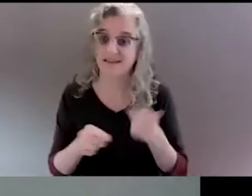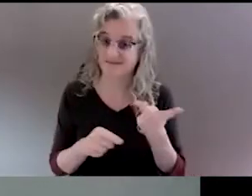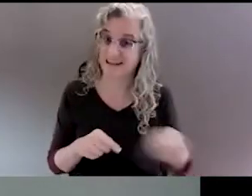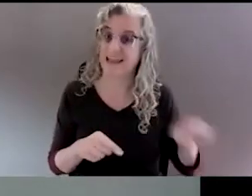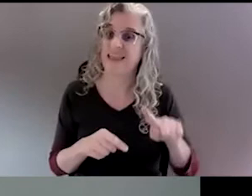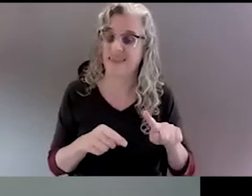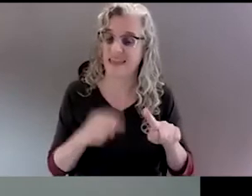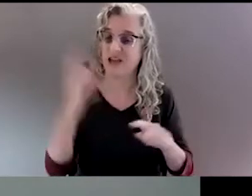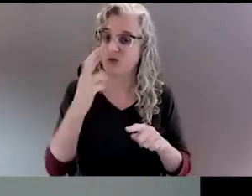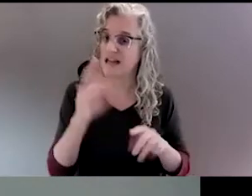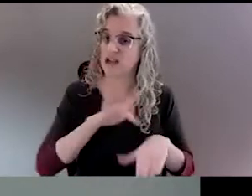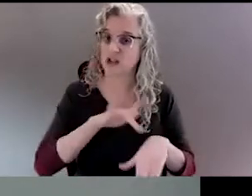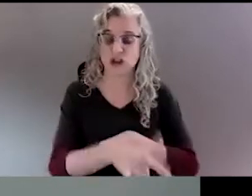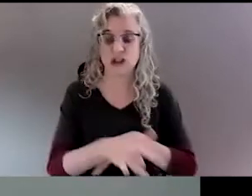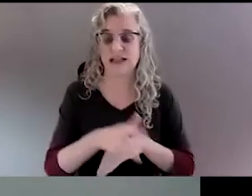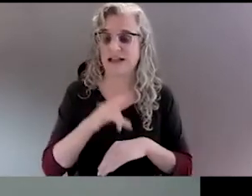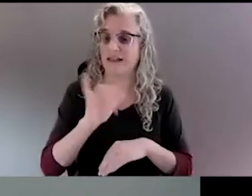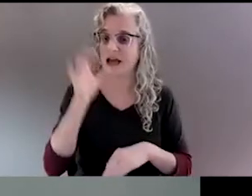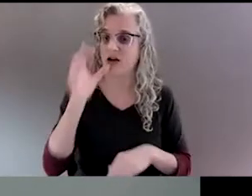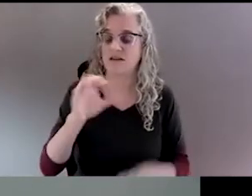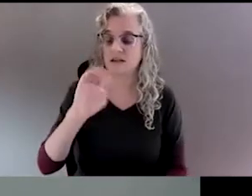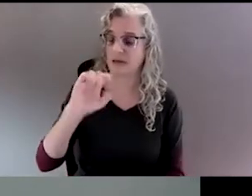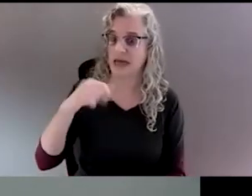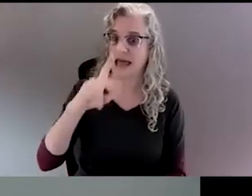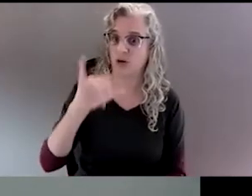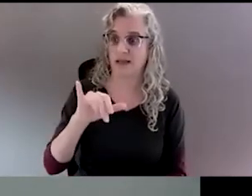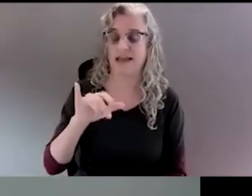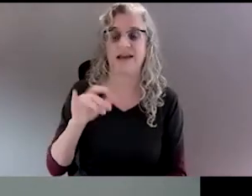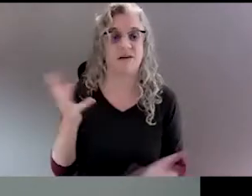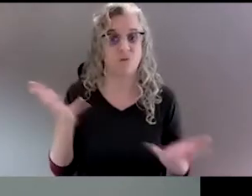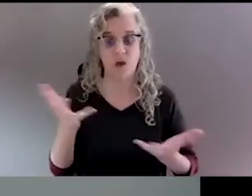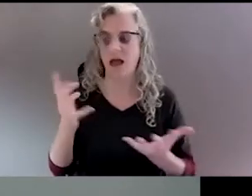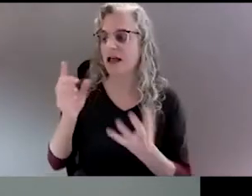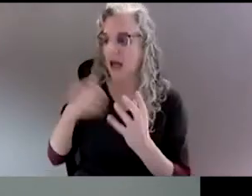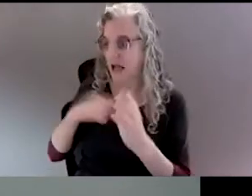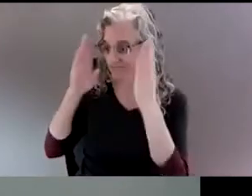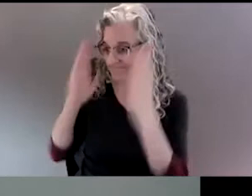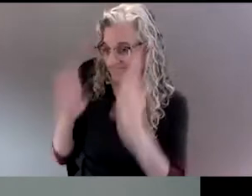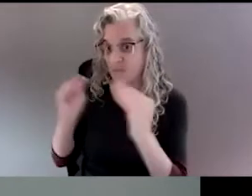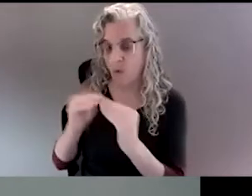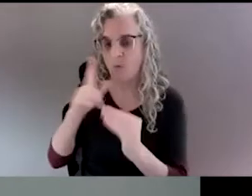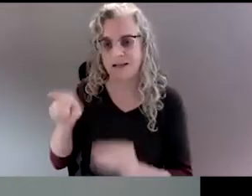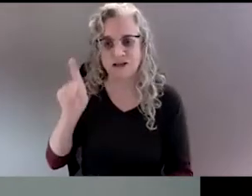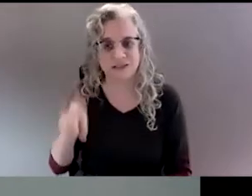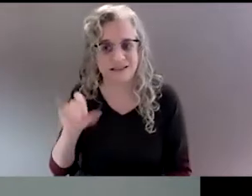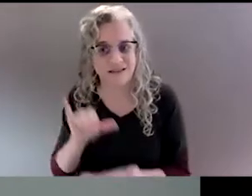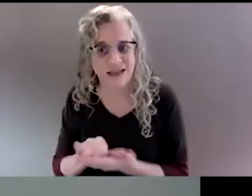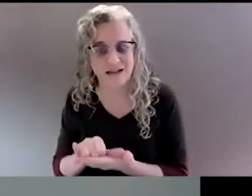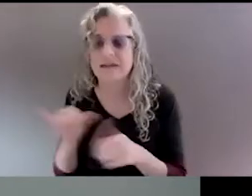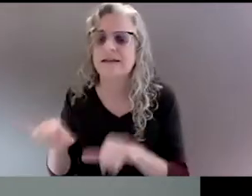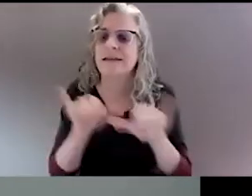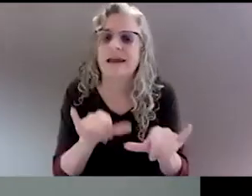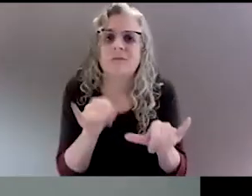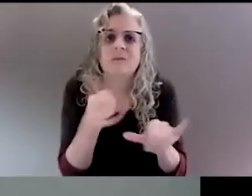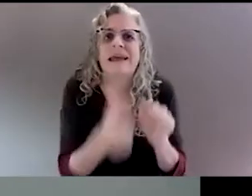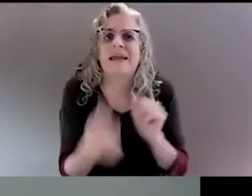because she needs it. It's just like with someone who needs help with a particular thing, you help them,